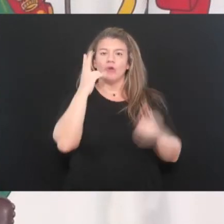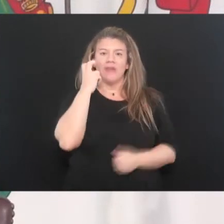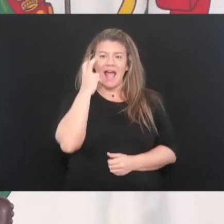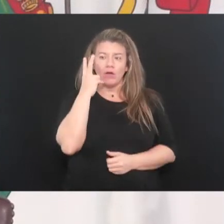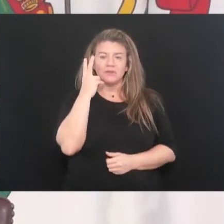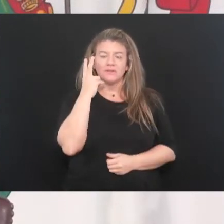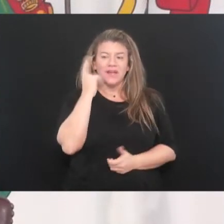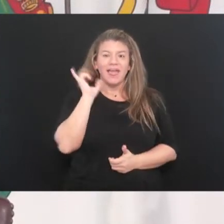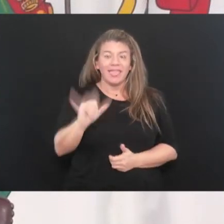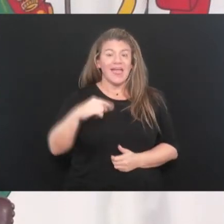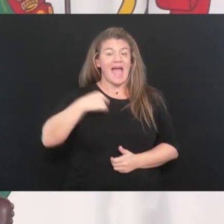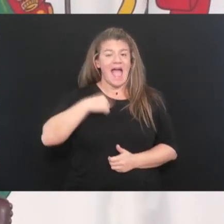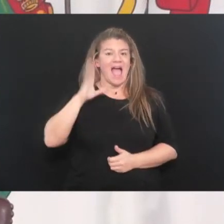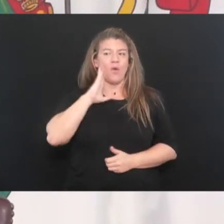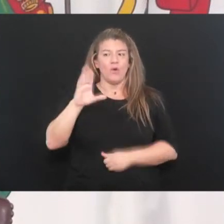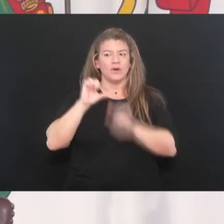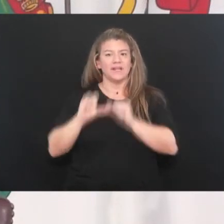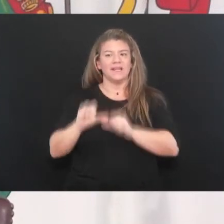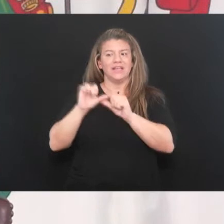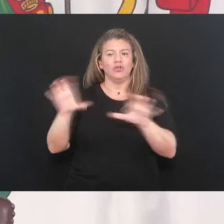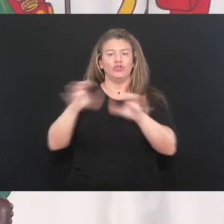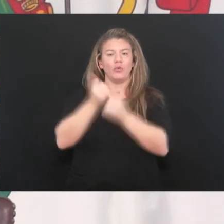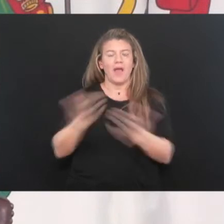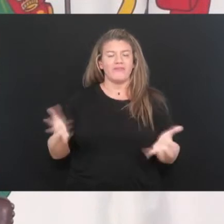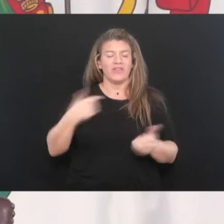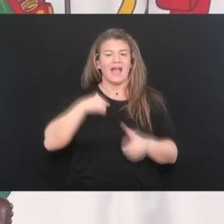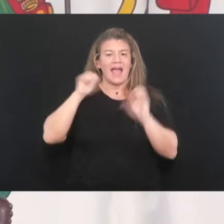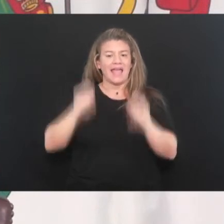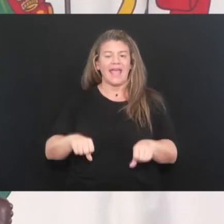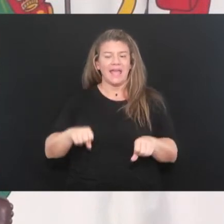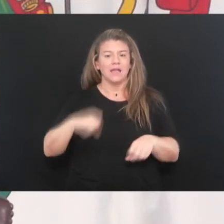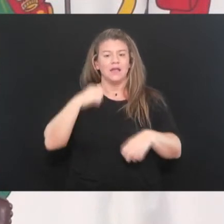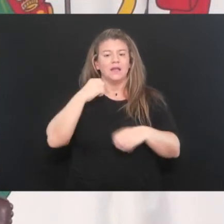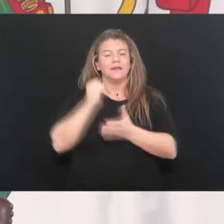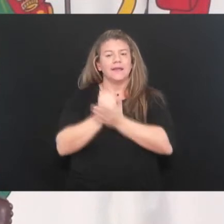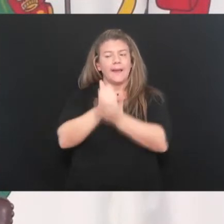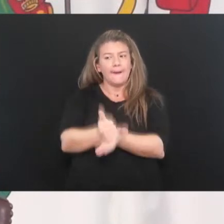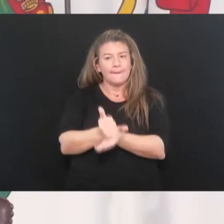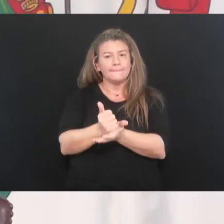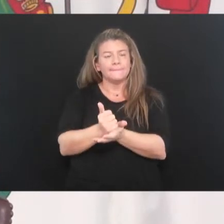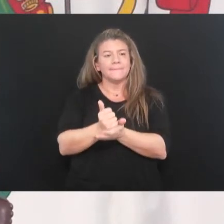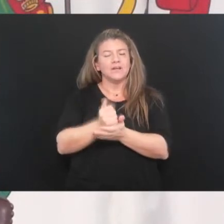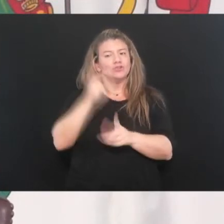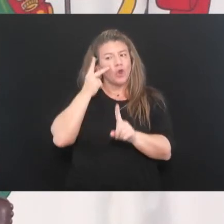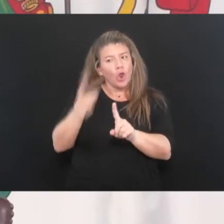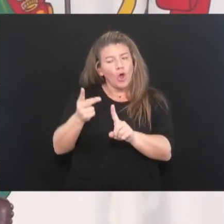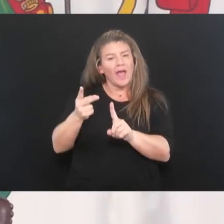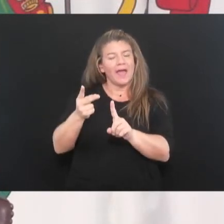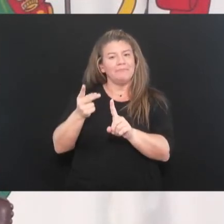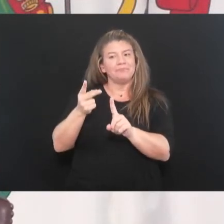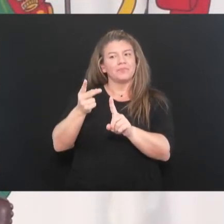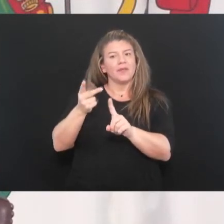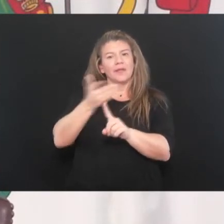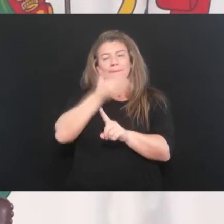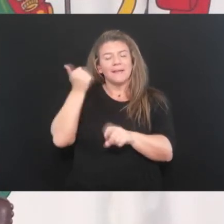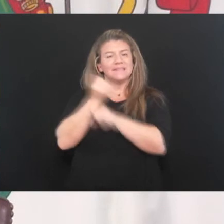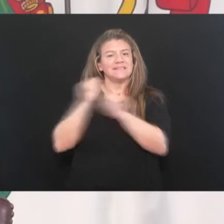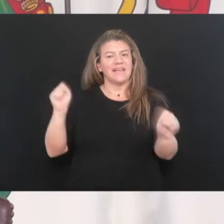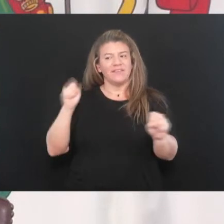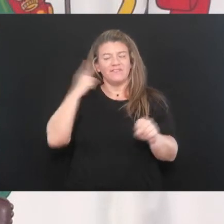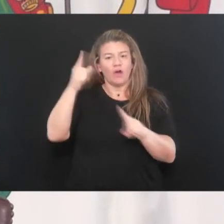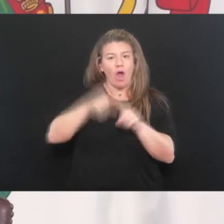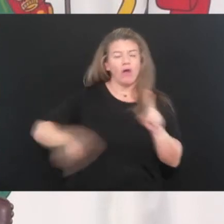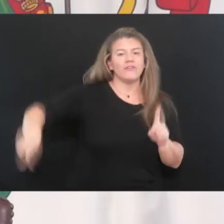whatsoever that I'm going to continue to do everything I possibly can to protect you and to look out for every single one of